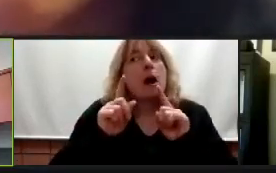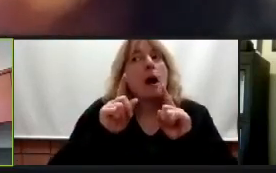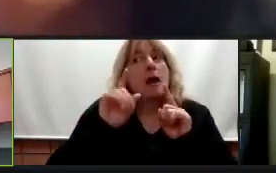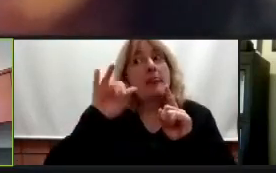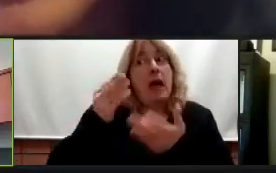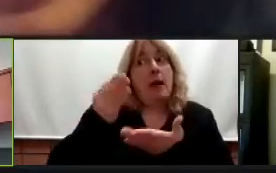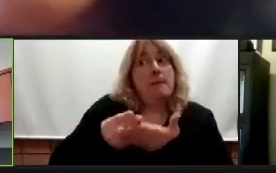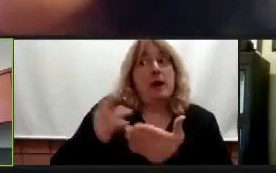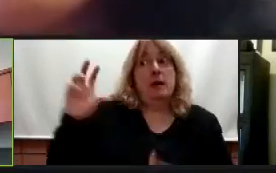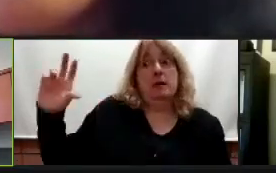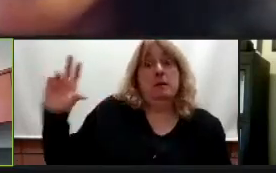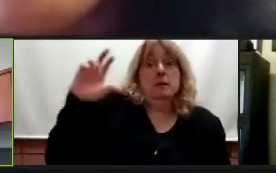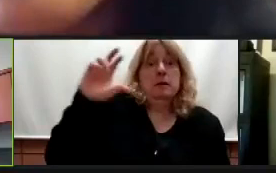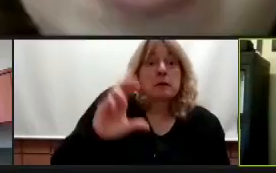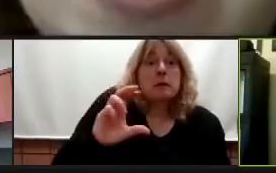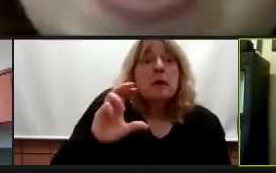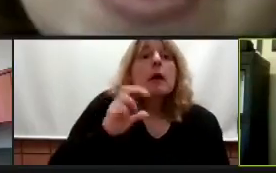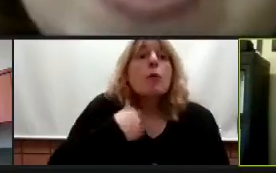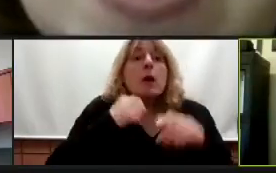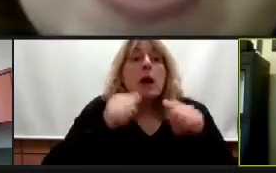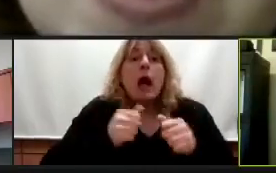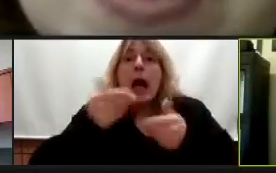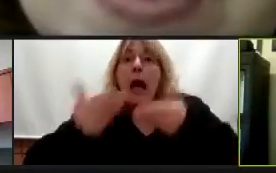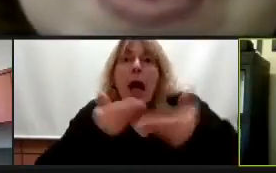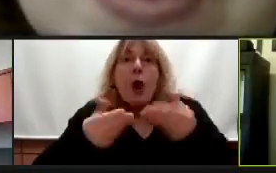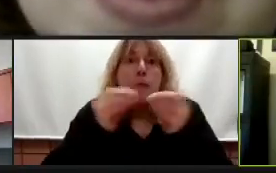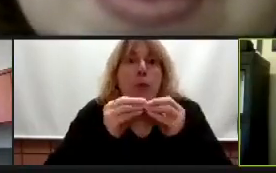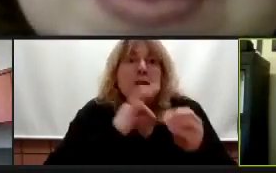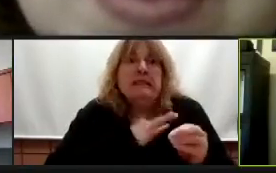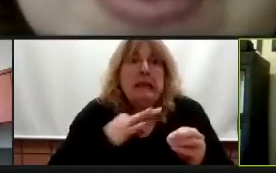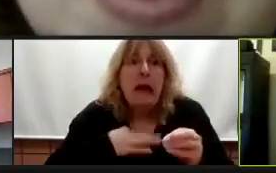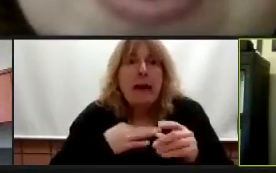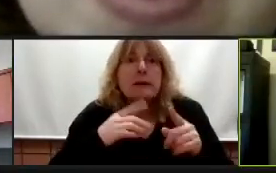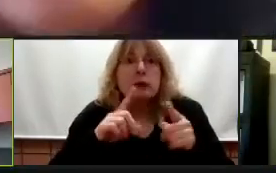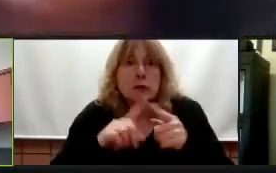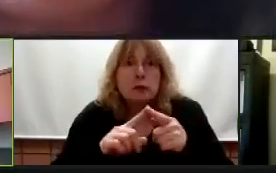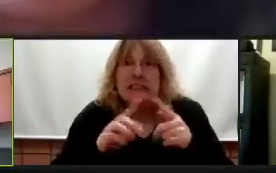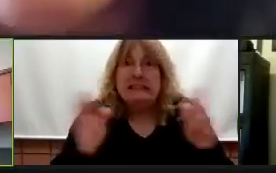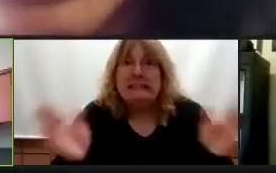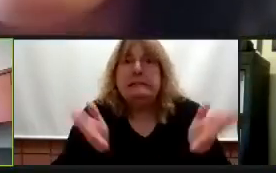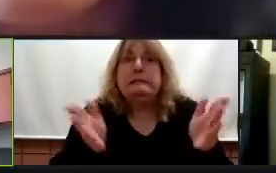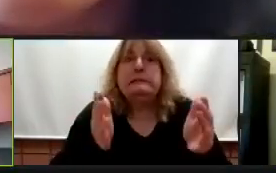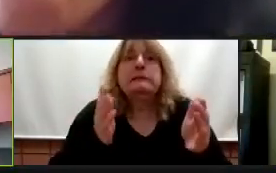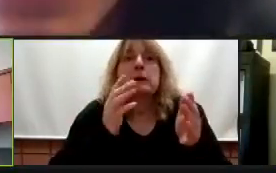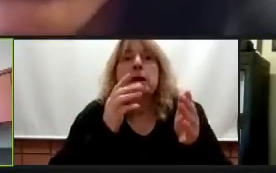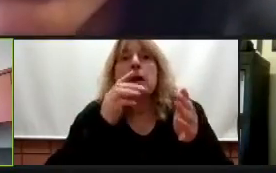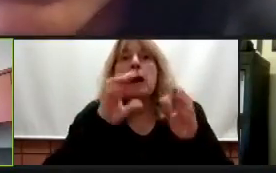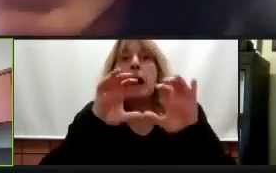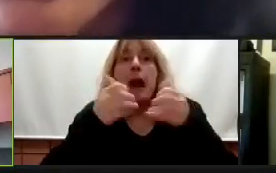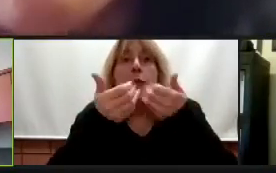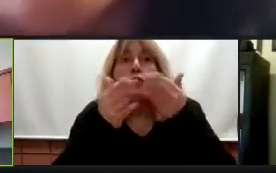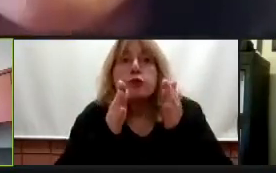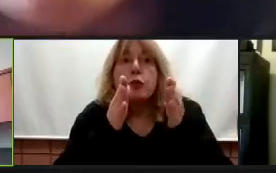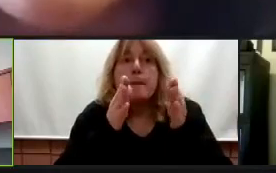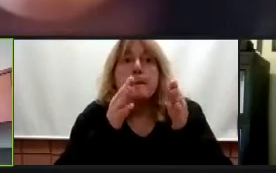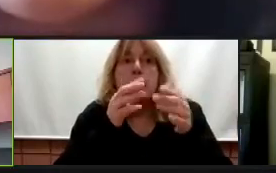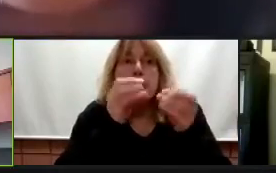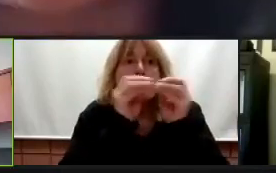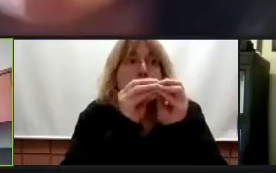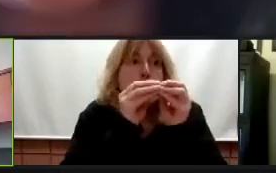like hiring additional staff so that we continue to make classroom sizes smaller,